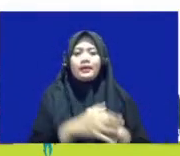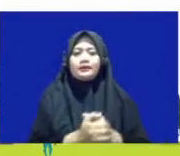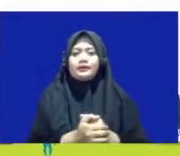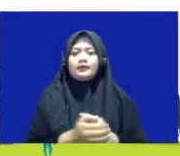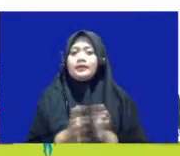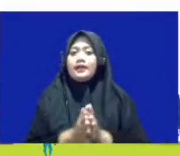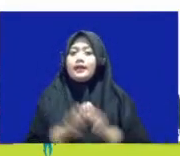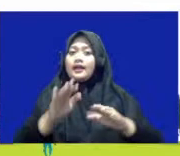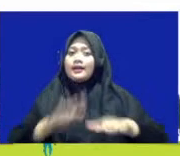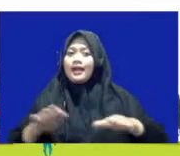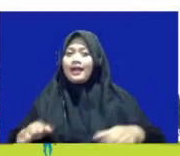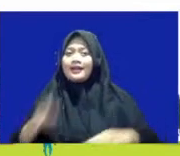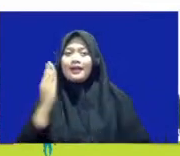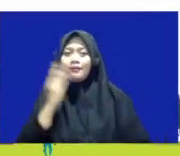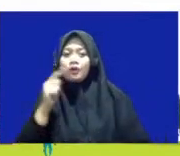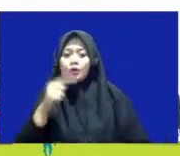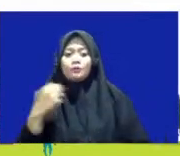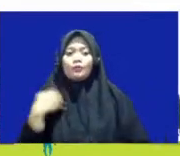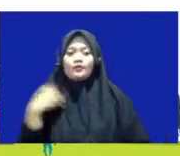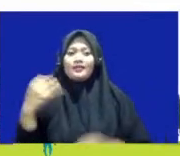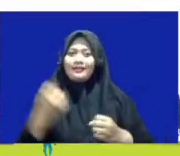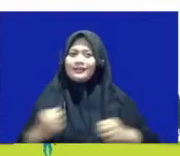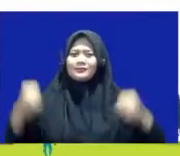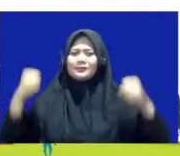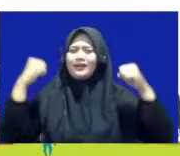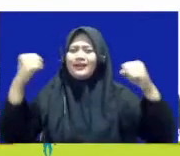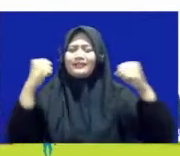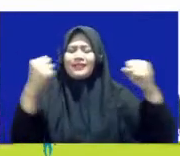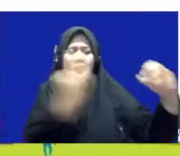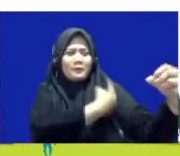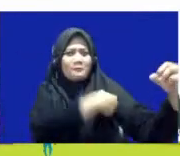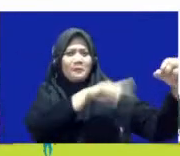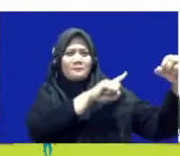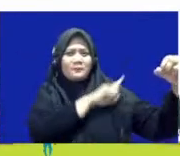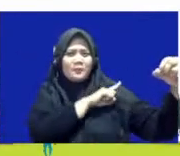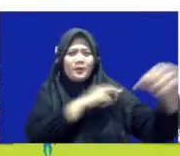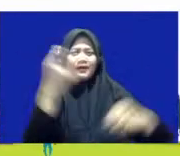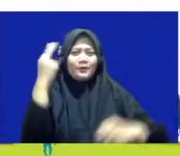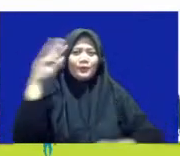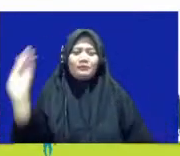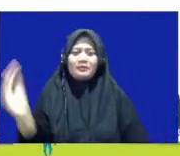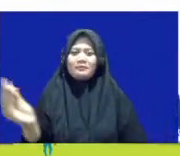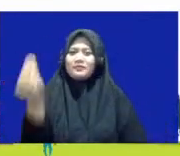the elderly, children, and the disabled, and not only them.